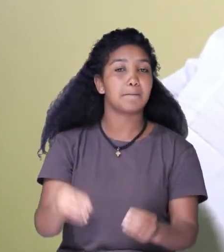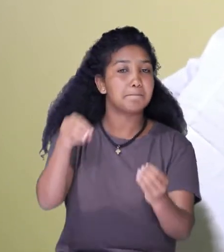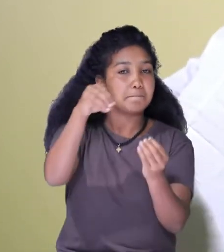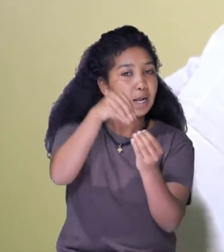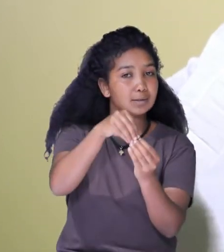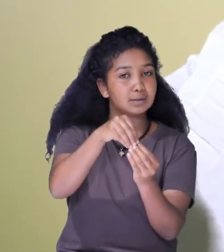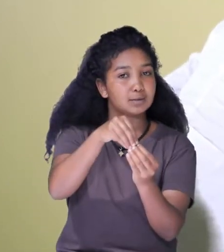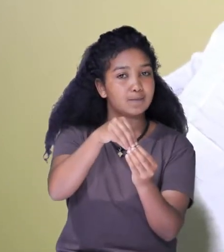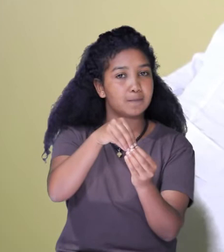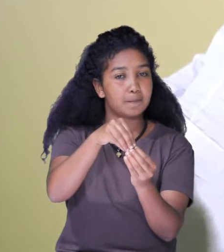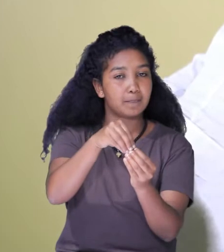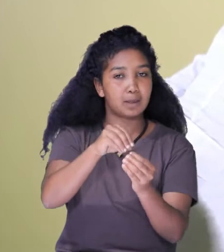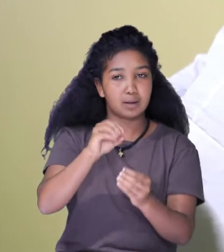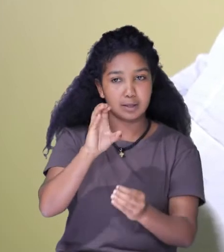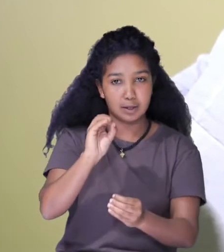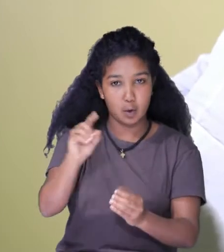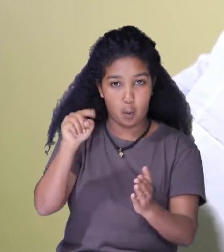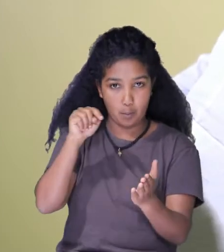plus